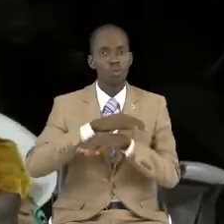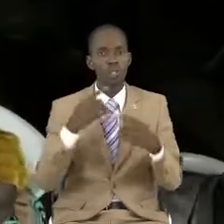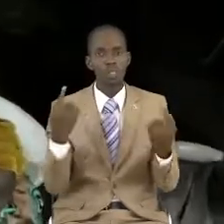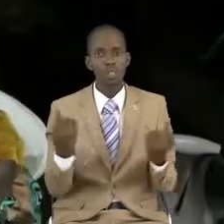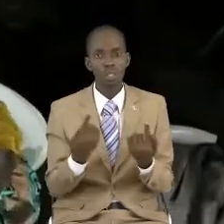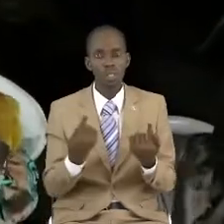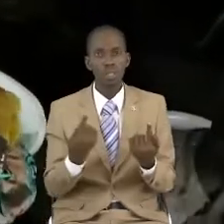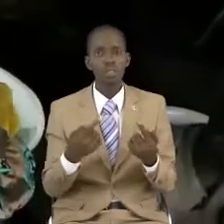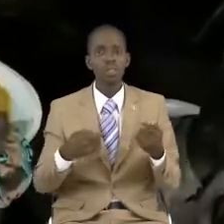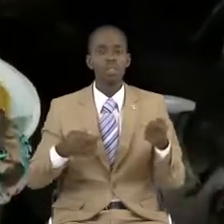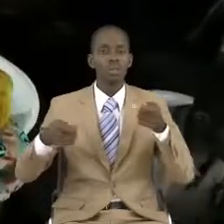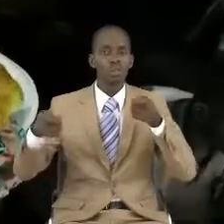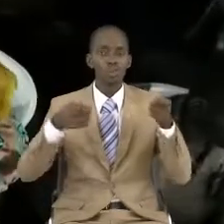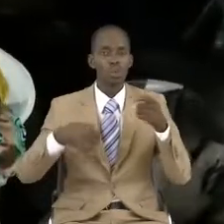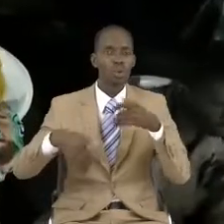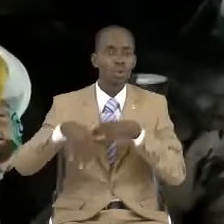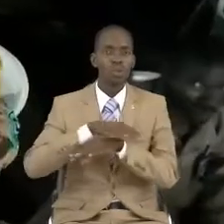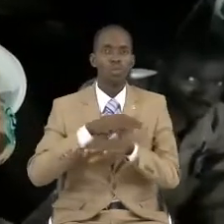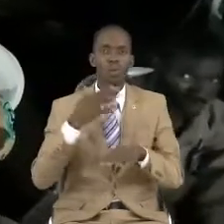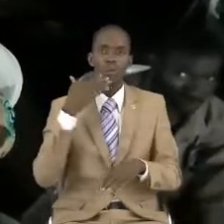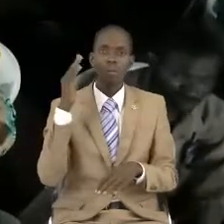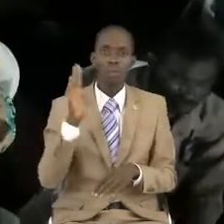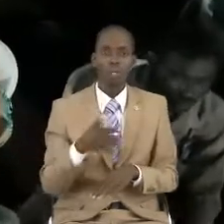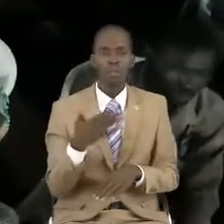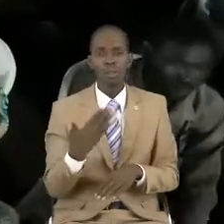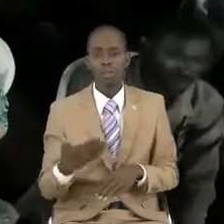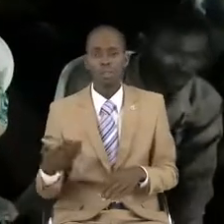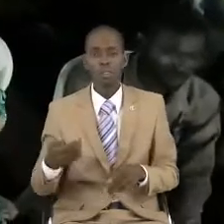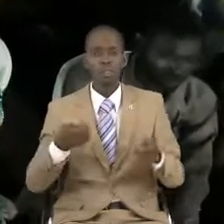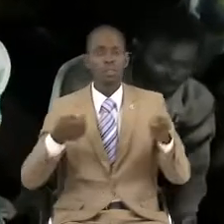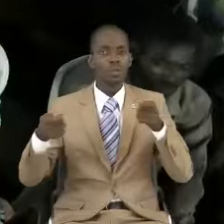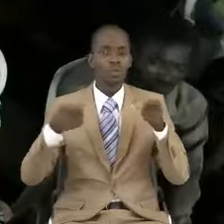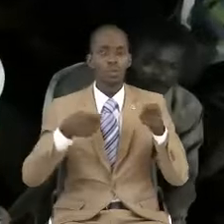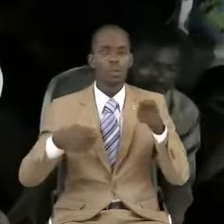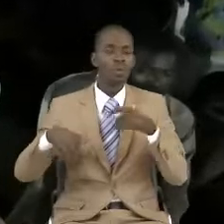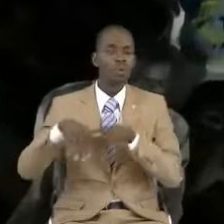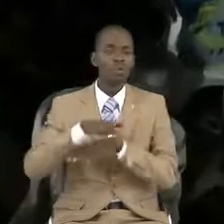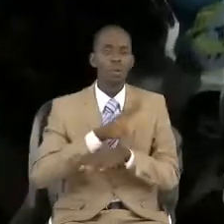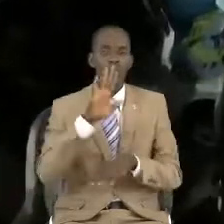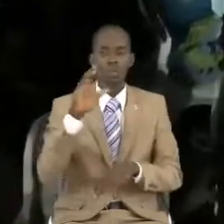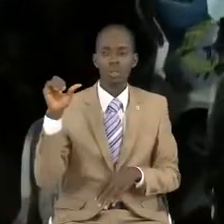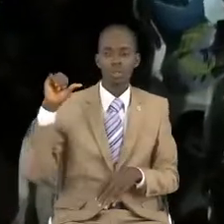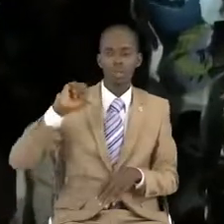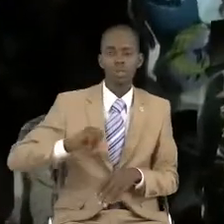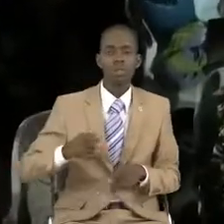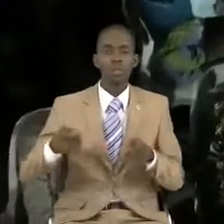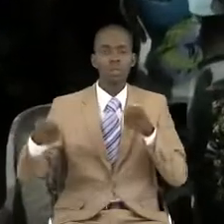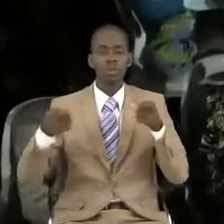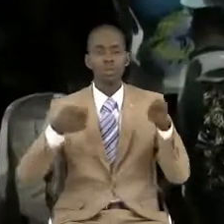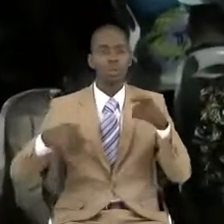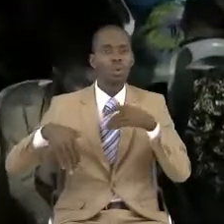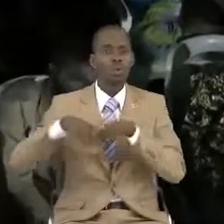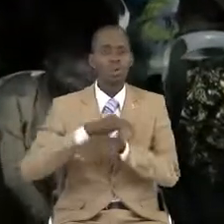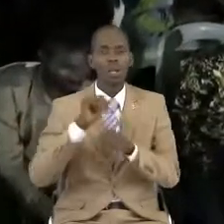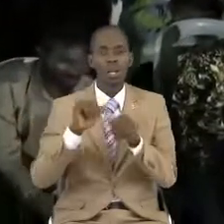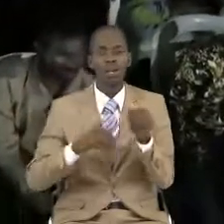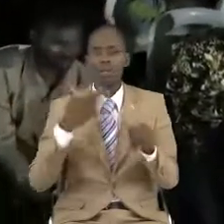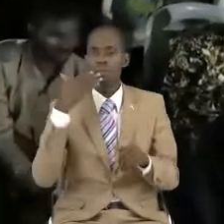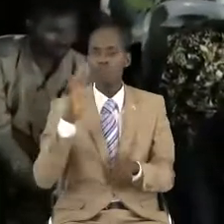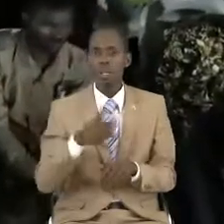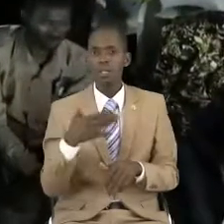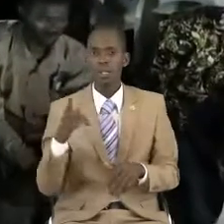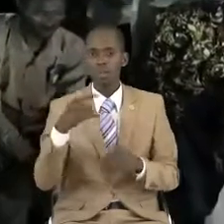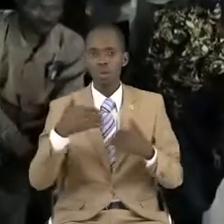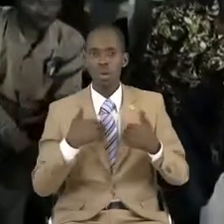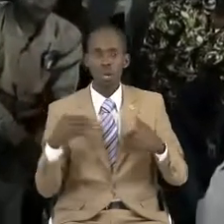your condemnation dominion over every evil sinner that you have done and you are telling the